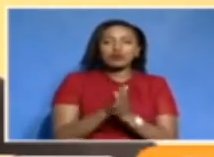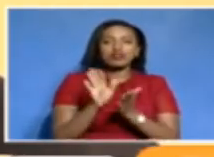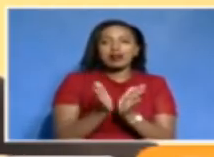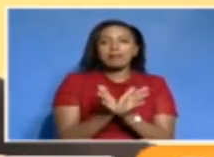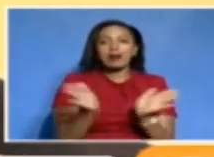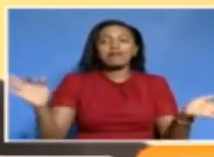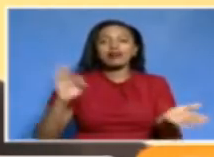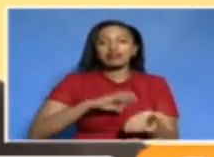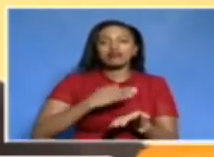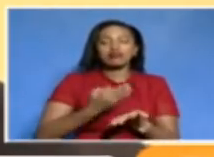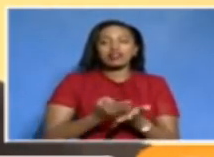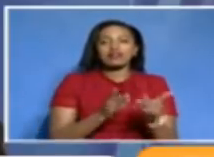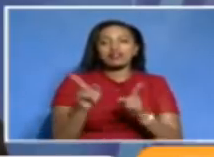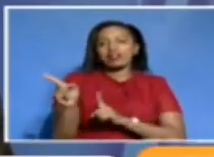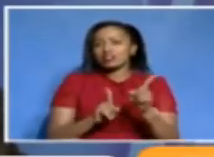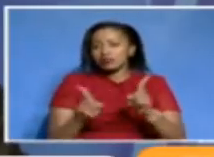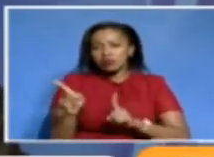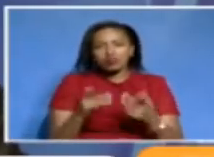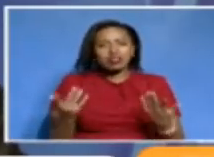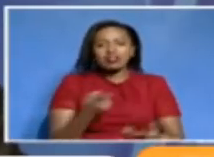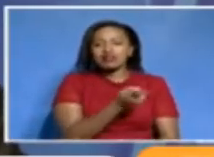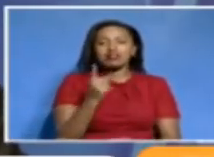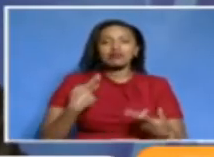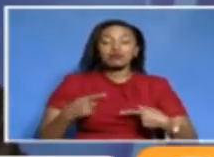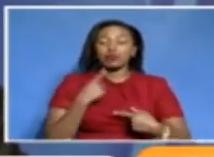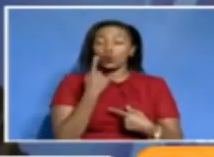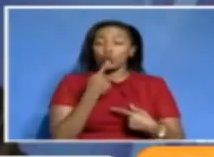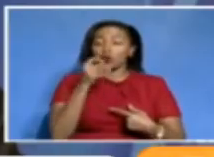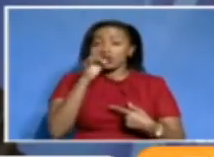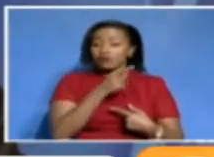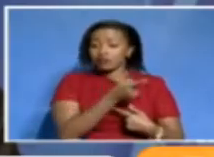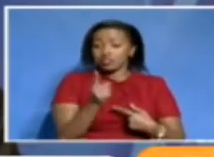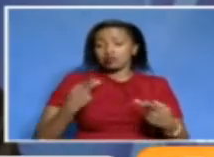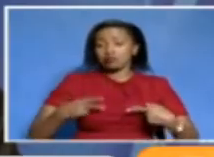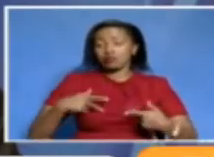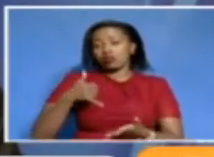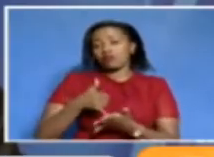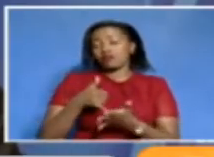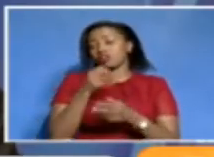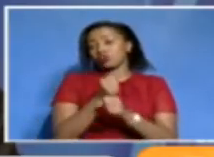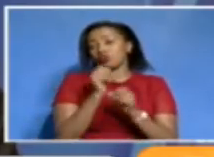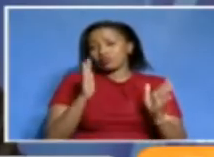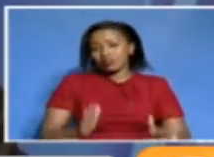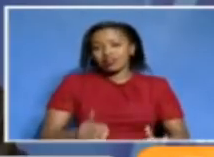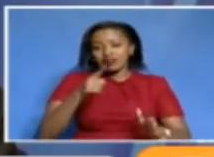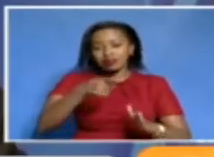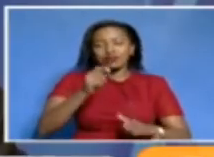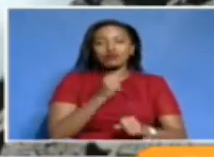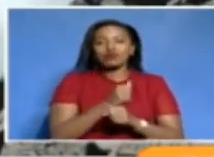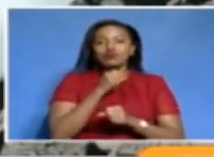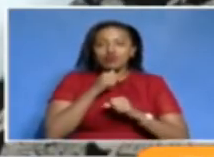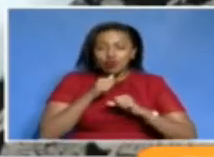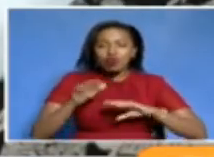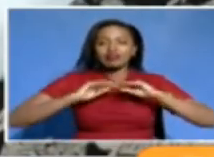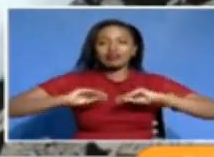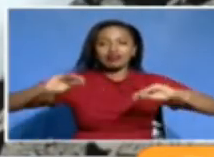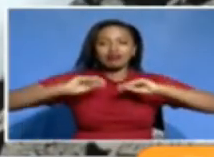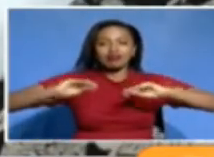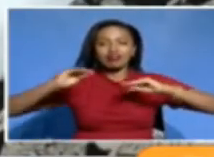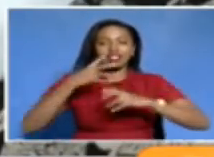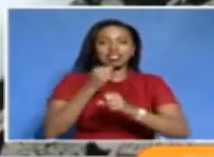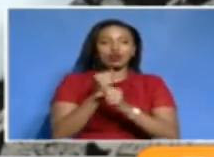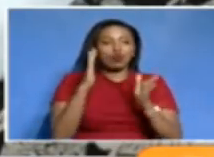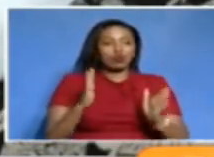mass public transport. They've been cooking light rail. If they are involving the stakeholders, they are not educating the stakeholders. Akifanya